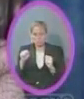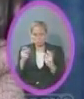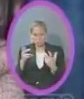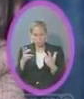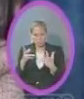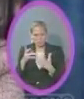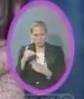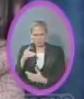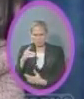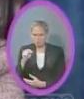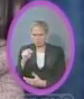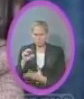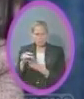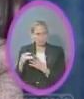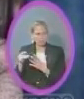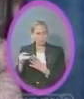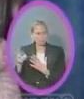is opting out an option?